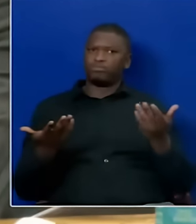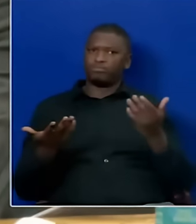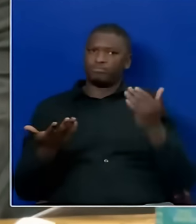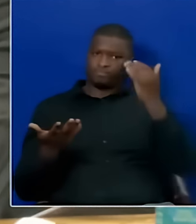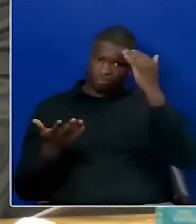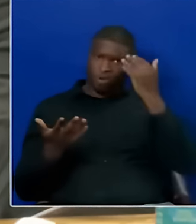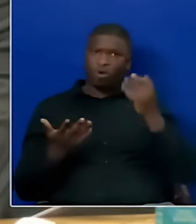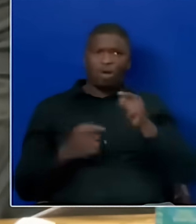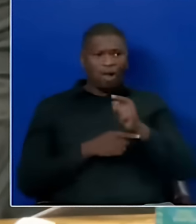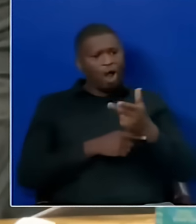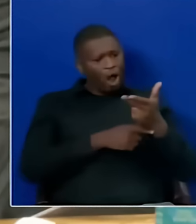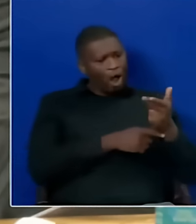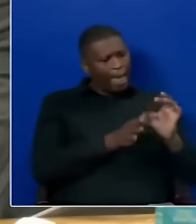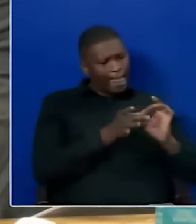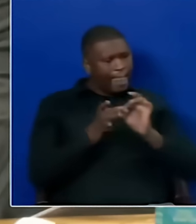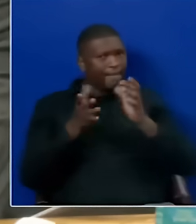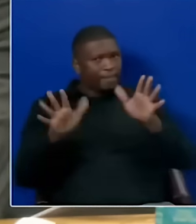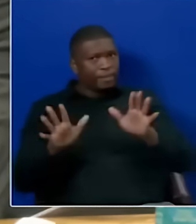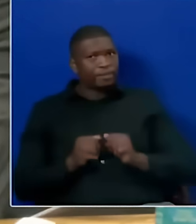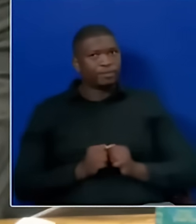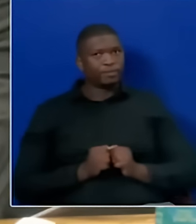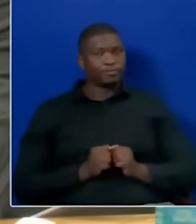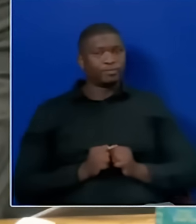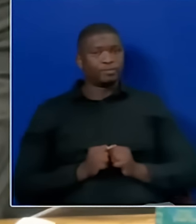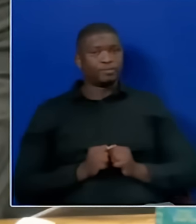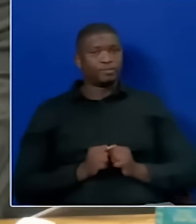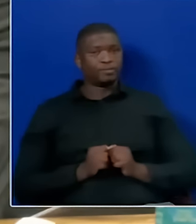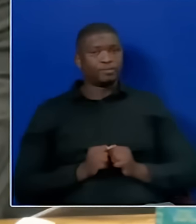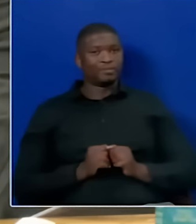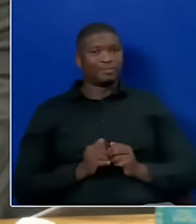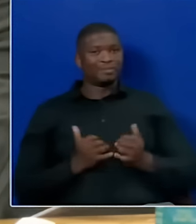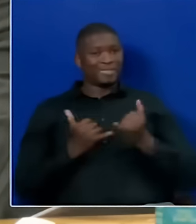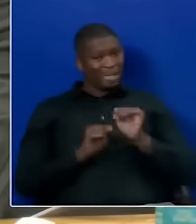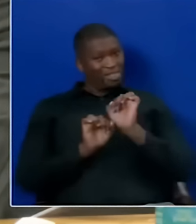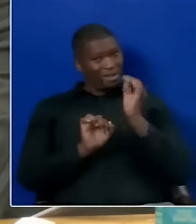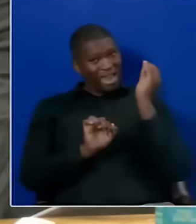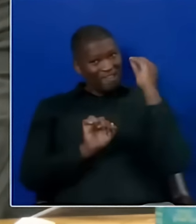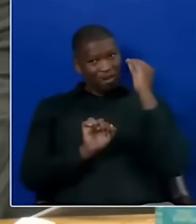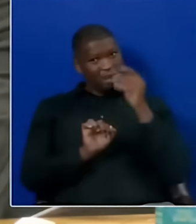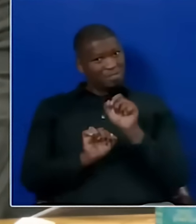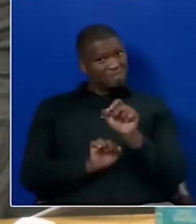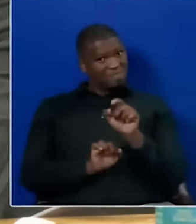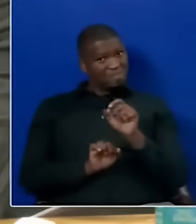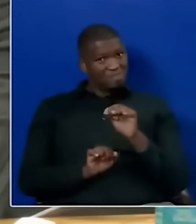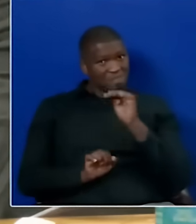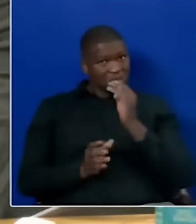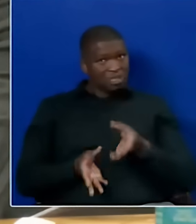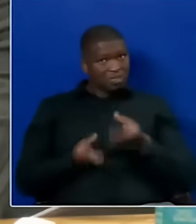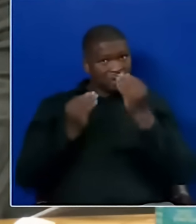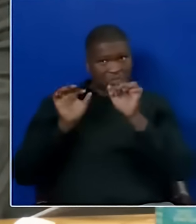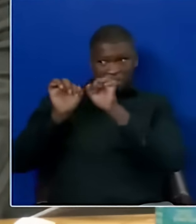scenes. Now, that information couldn't have been obtained from ABIS because